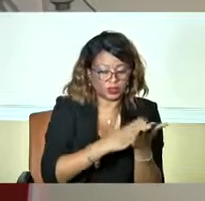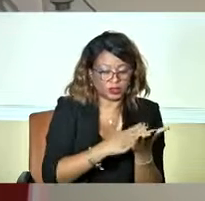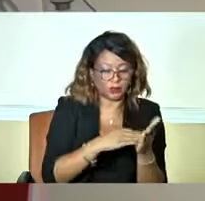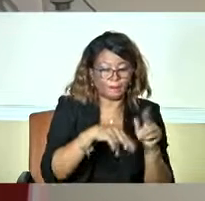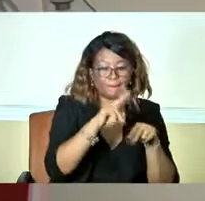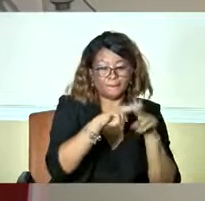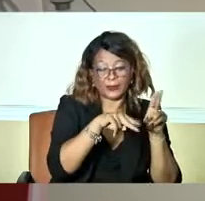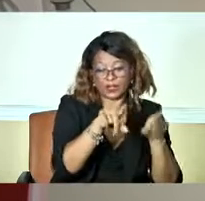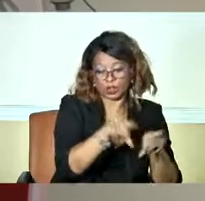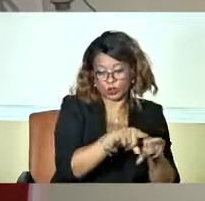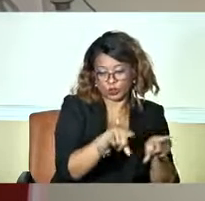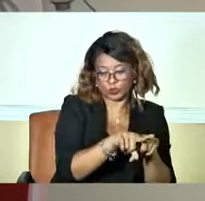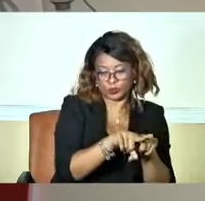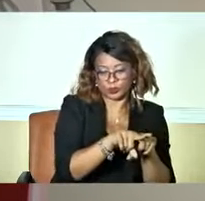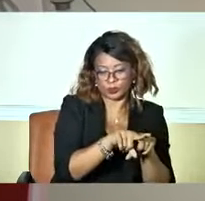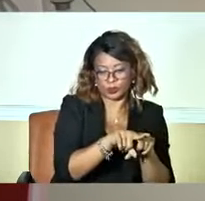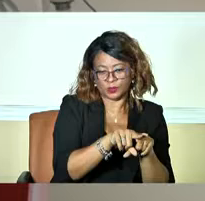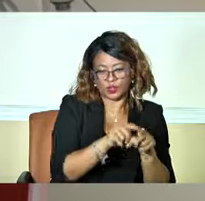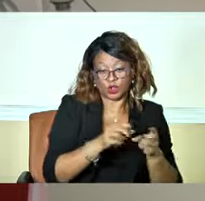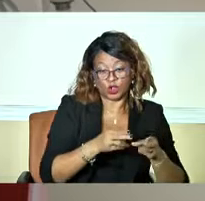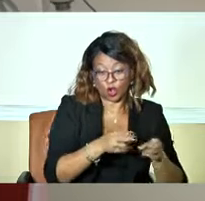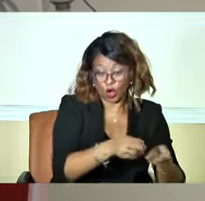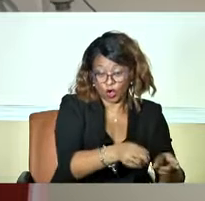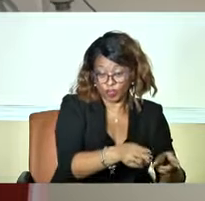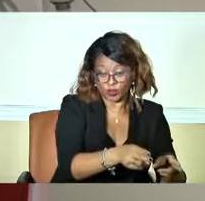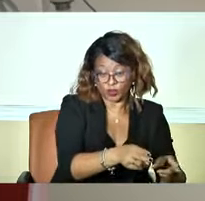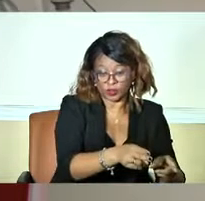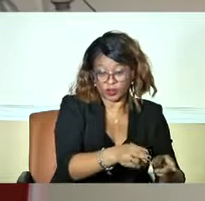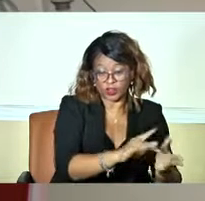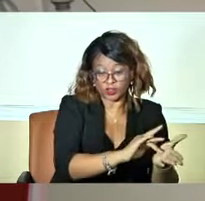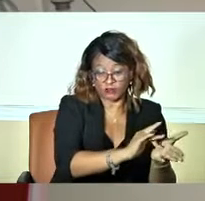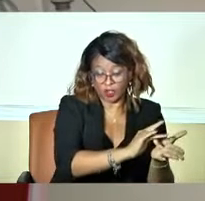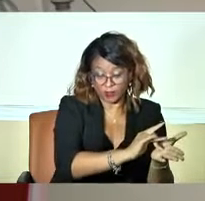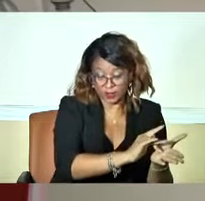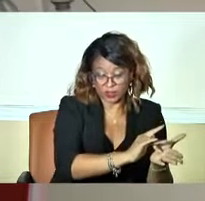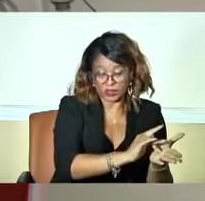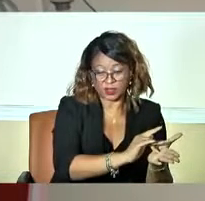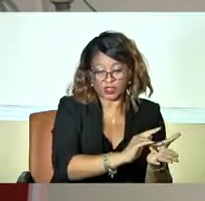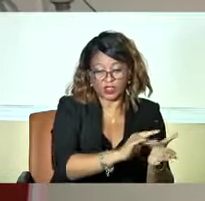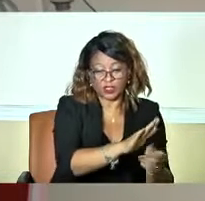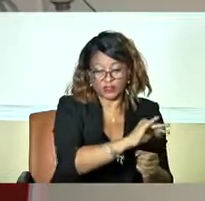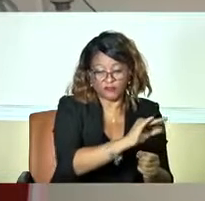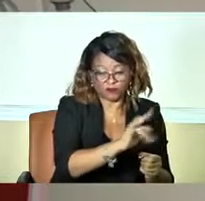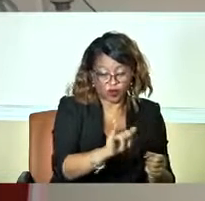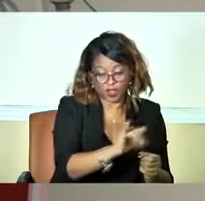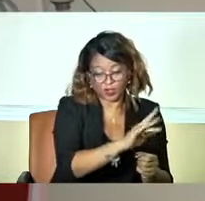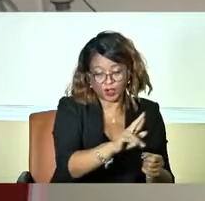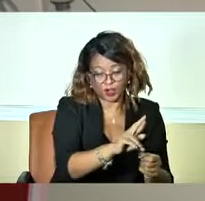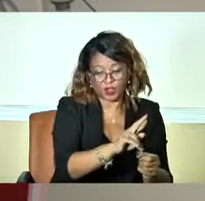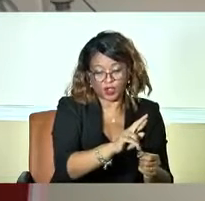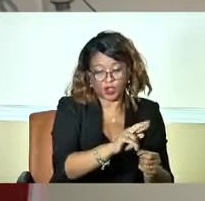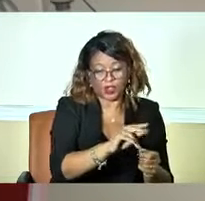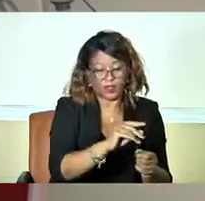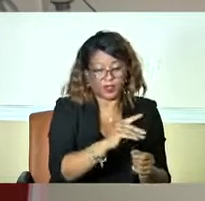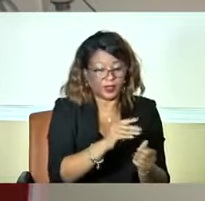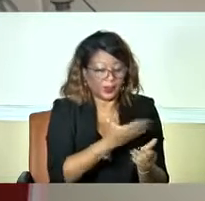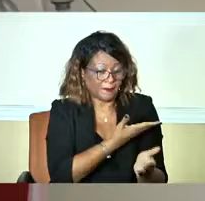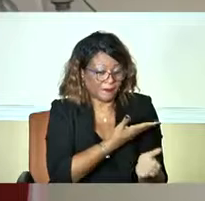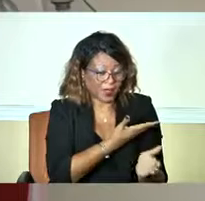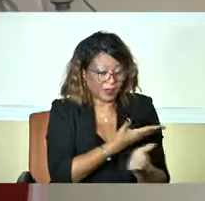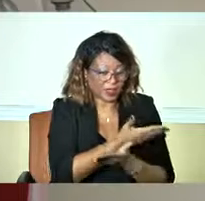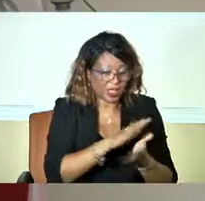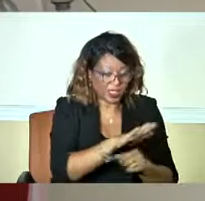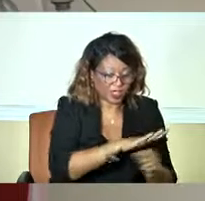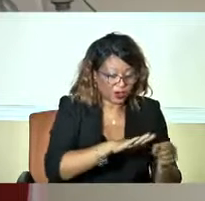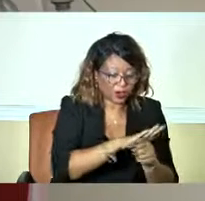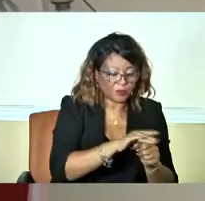also. The main corridors, the pharmacy, the foyer, the pediatrics area will be